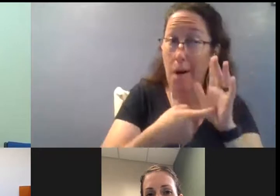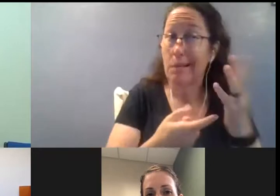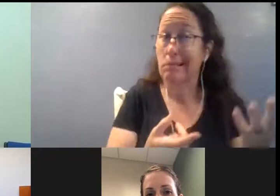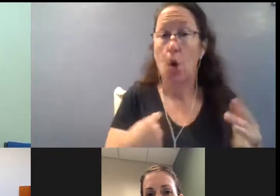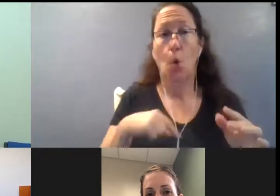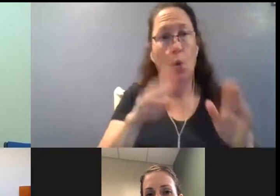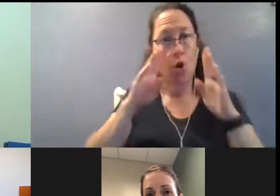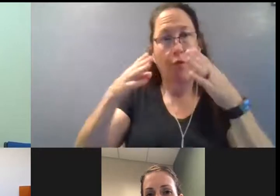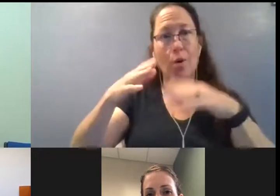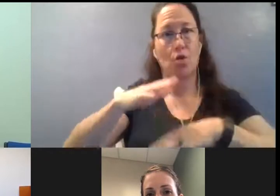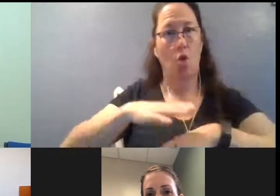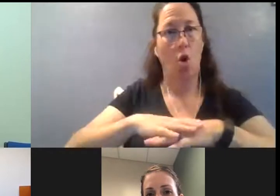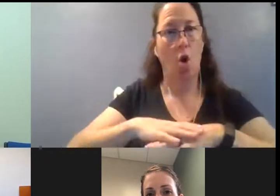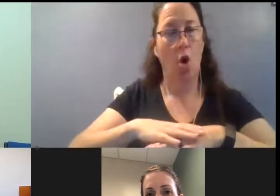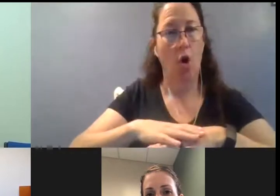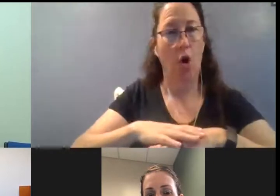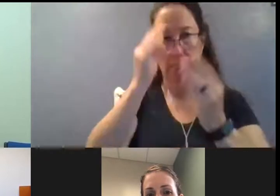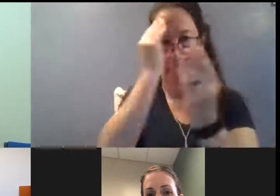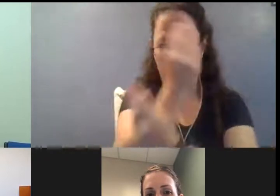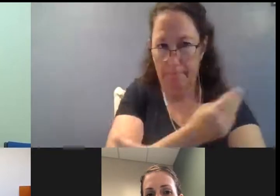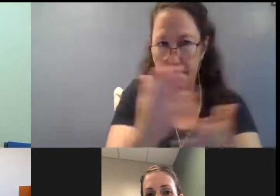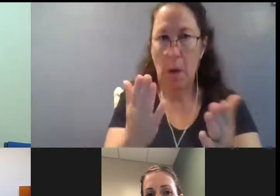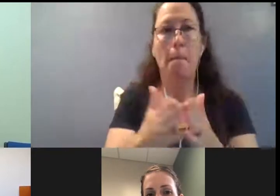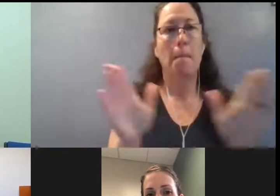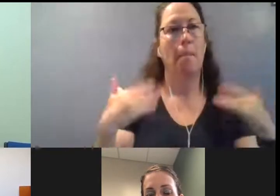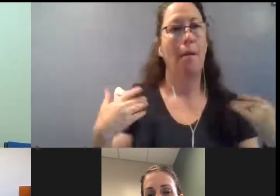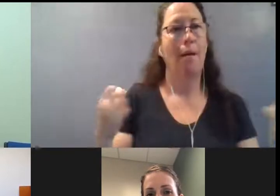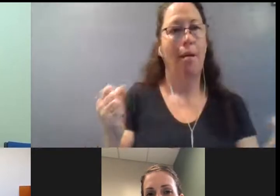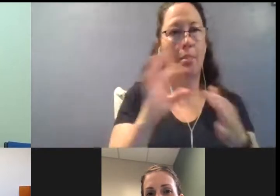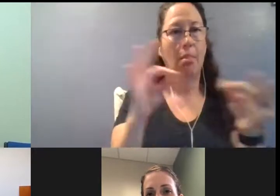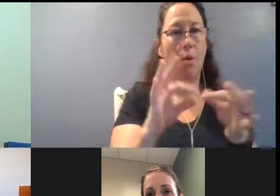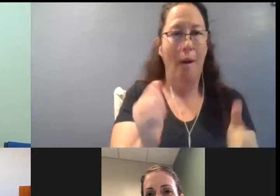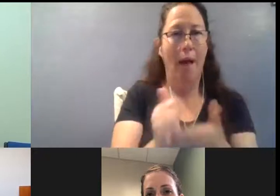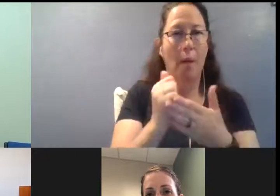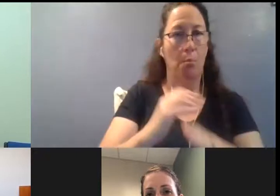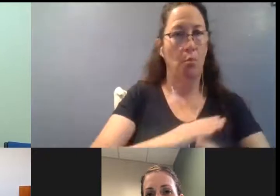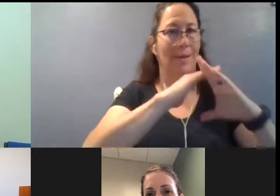focused on continuing to share important public health messages that will help protect the